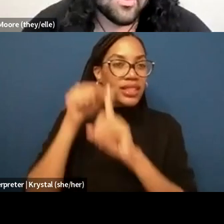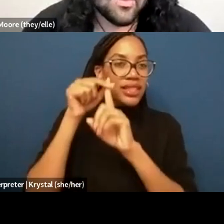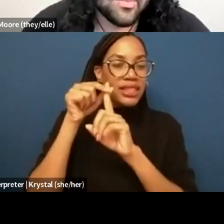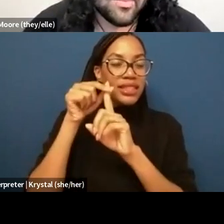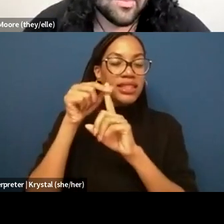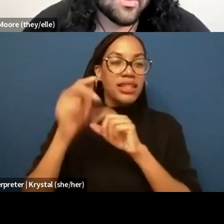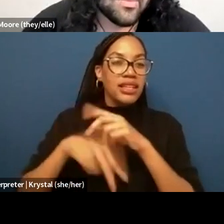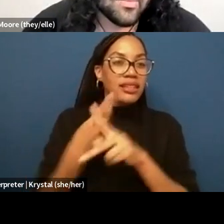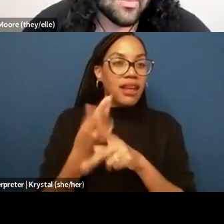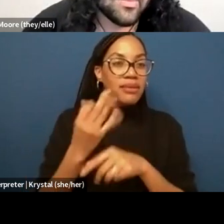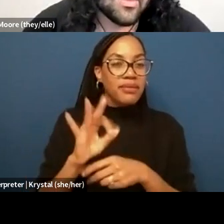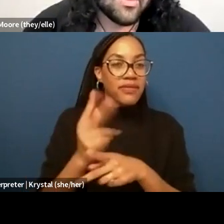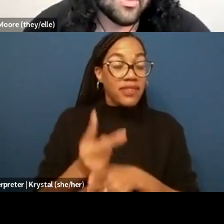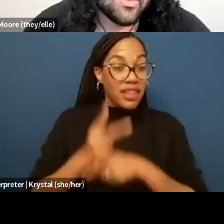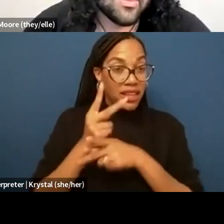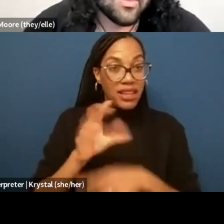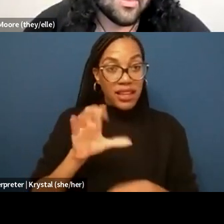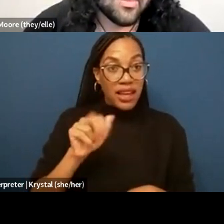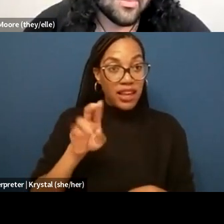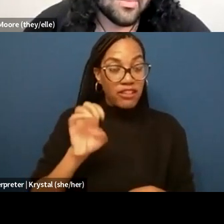forms of care.